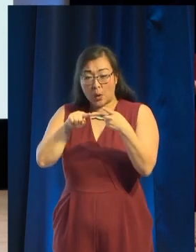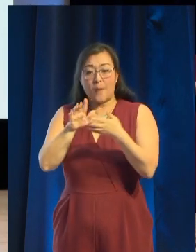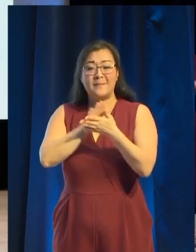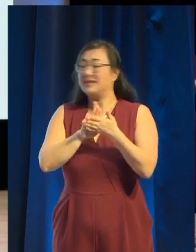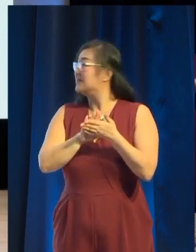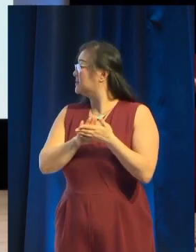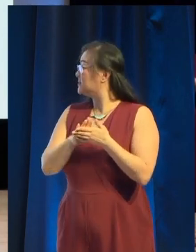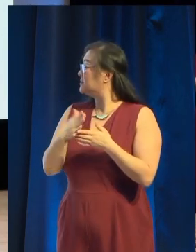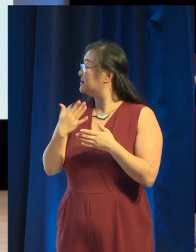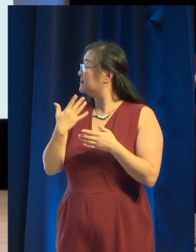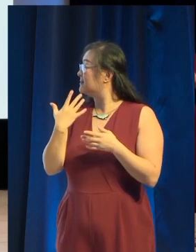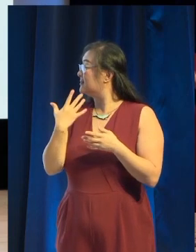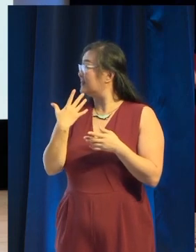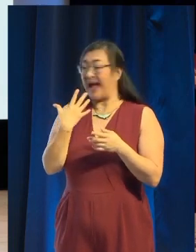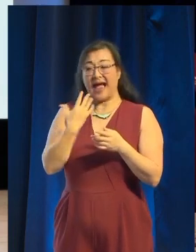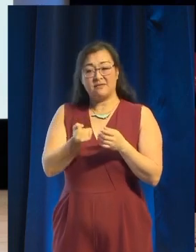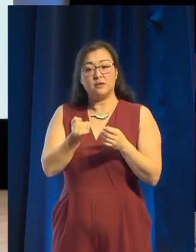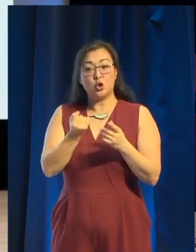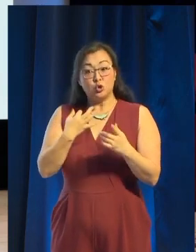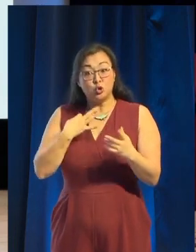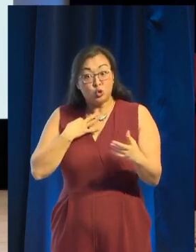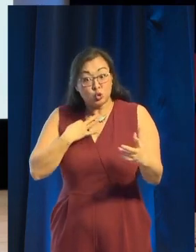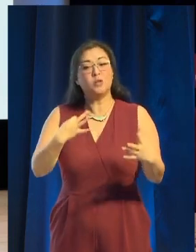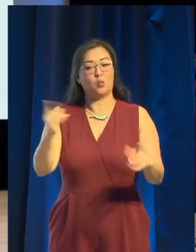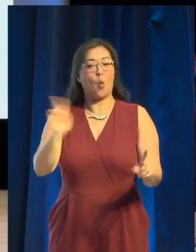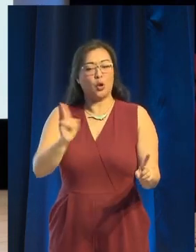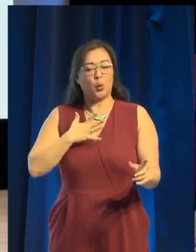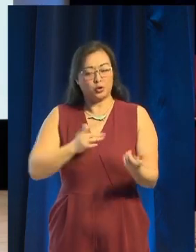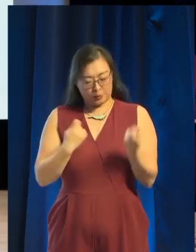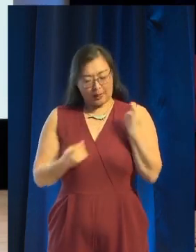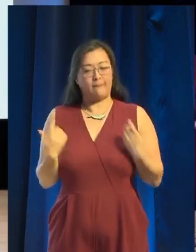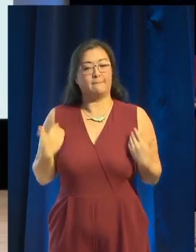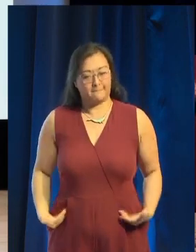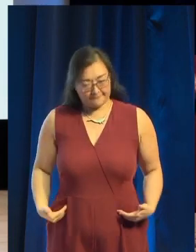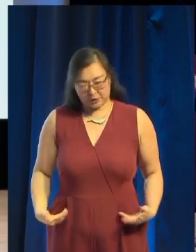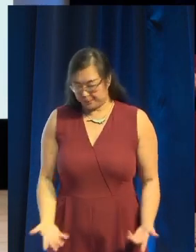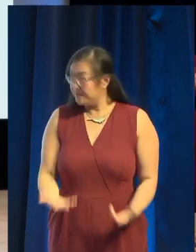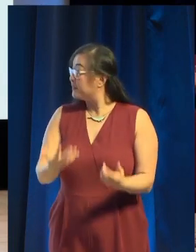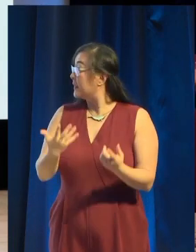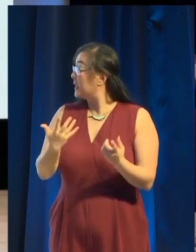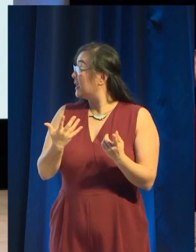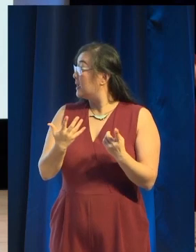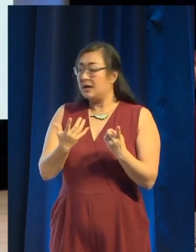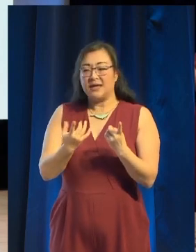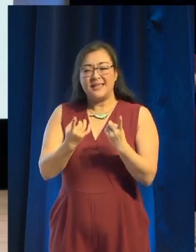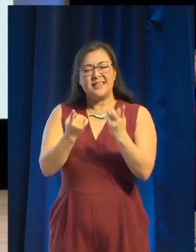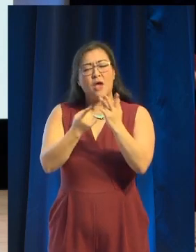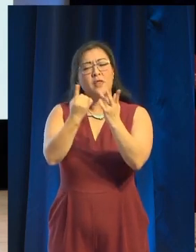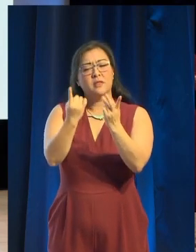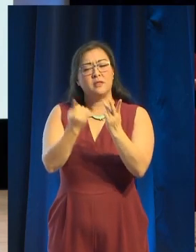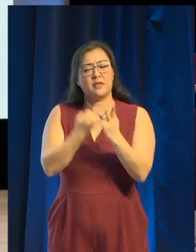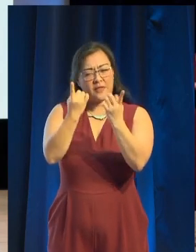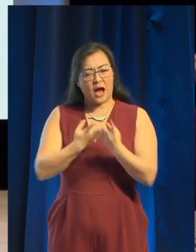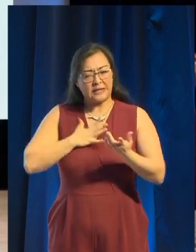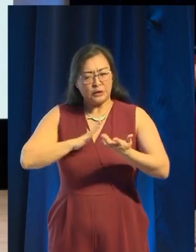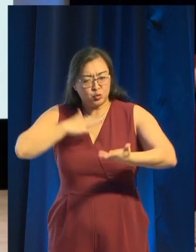need to be. The thing is that I have to define a bit more is what is an